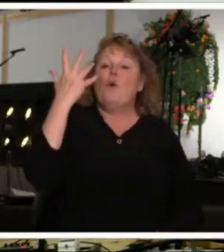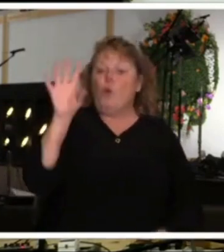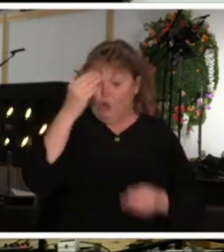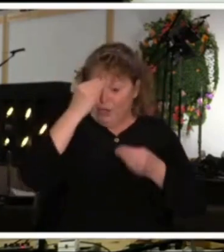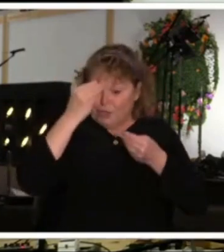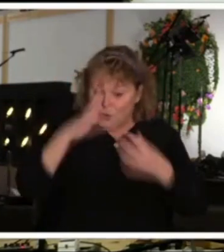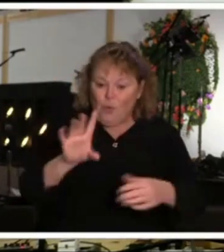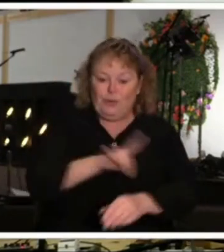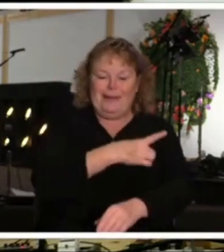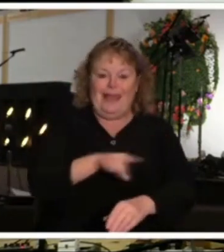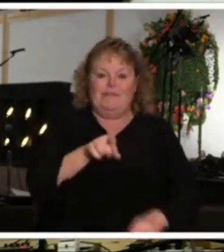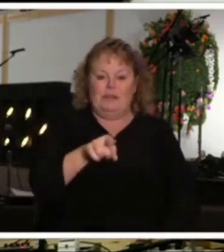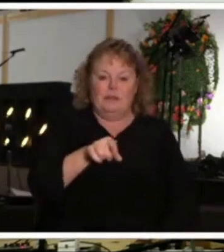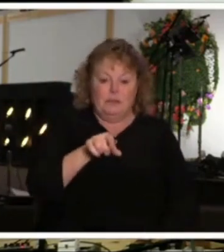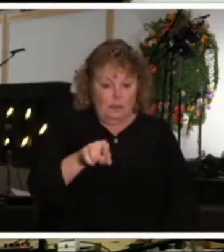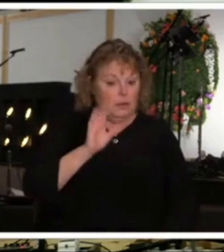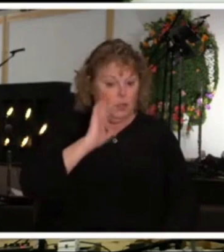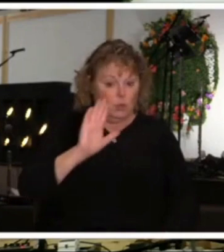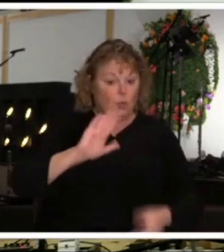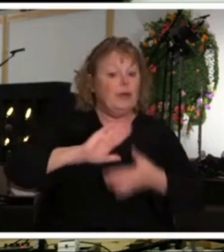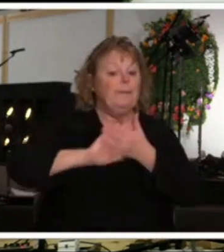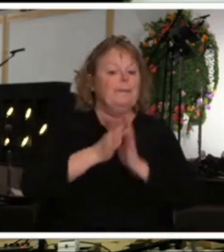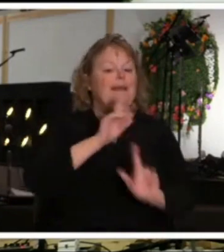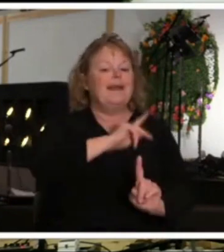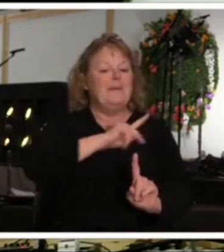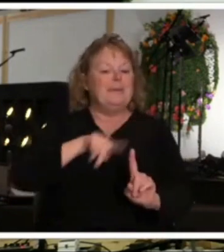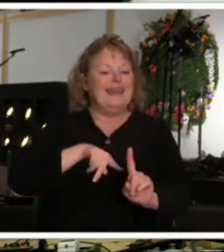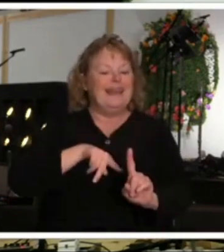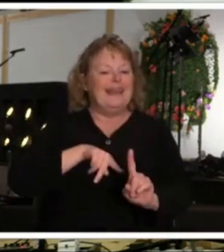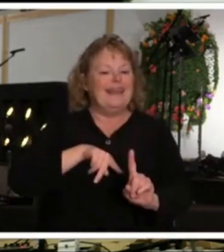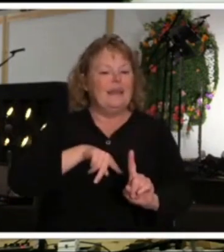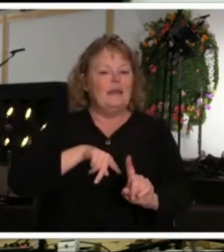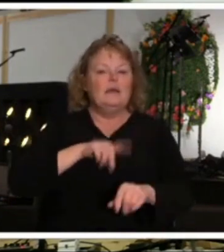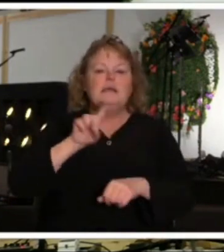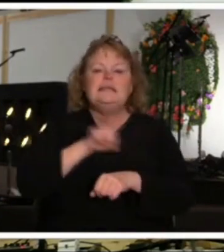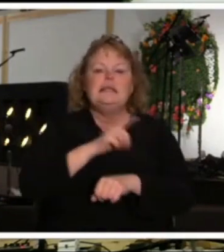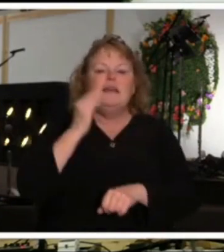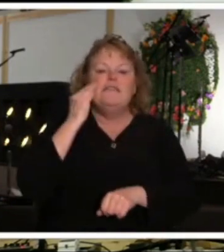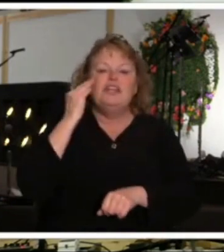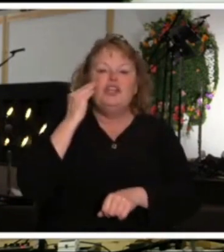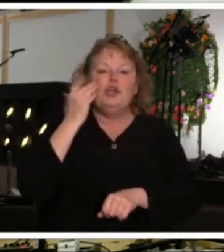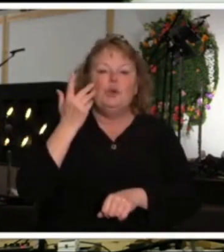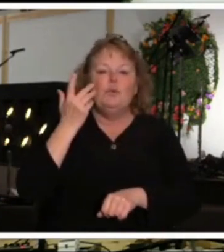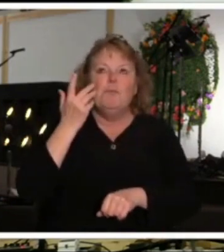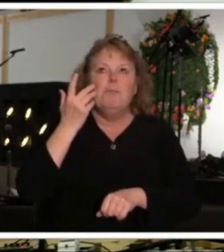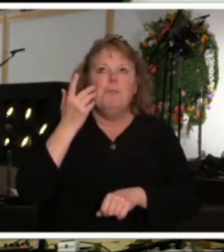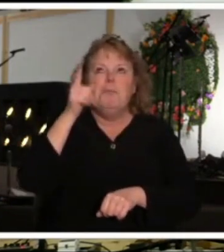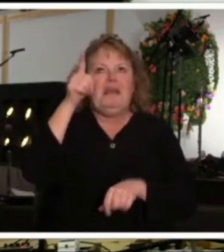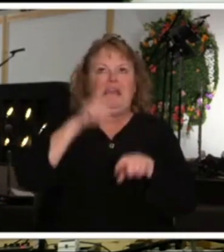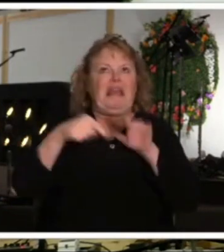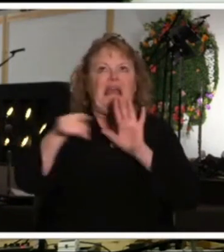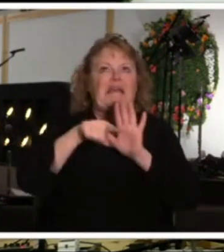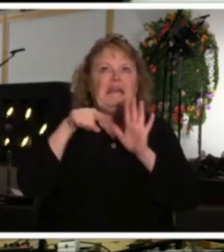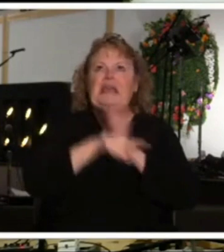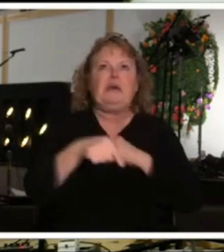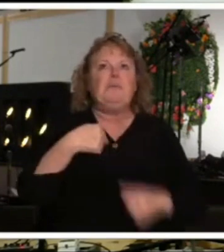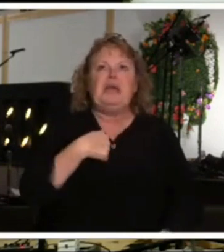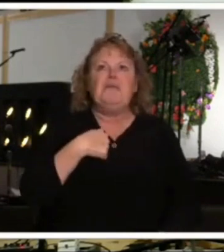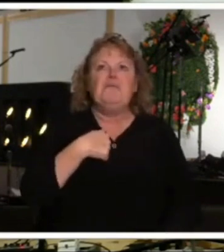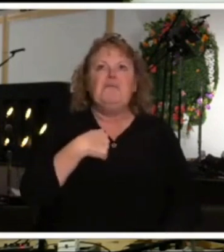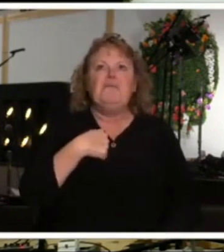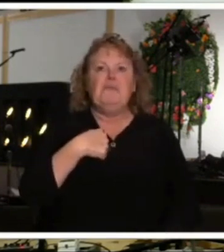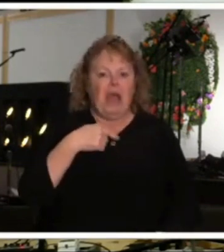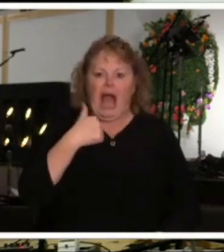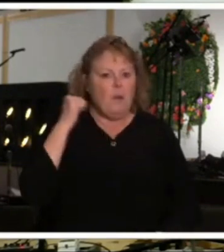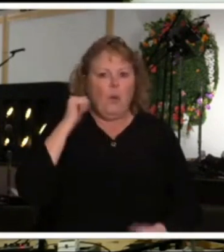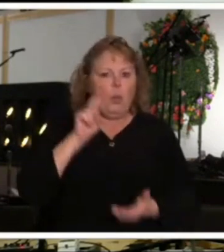David that you're going to be king, David knew in his heart that there was no way he was going to lose. He